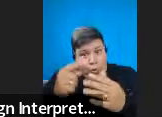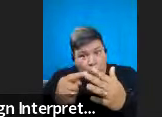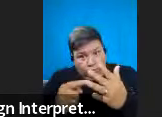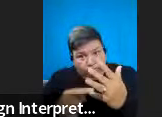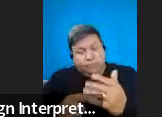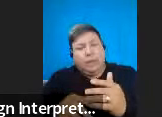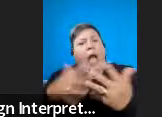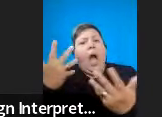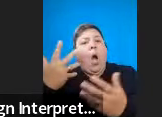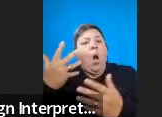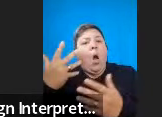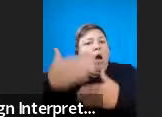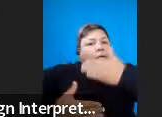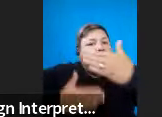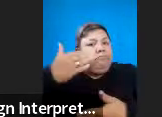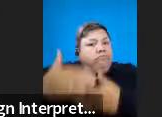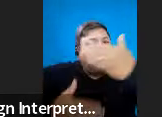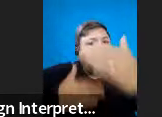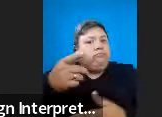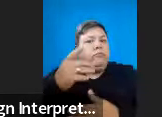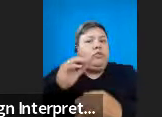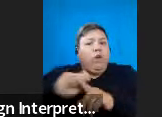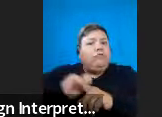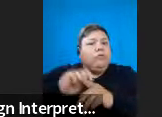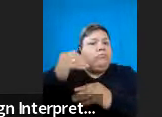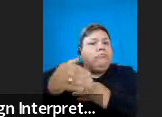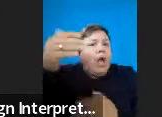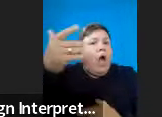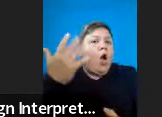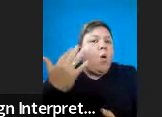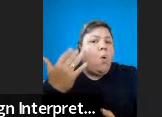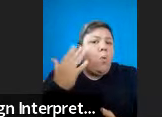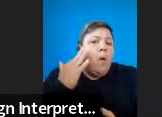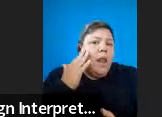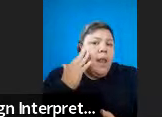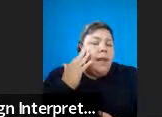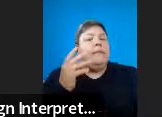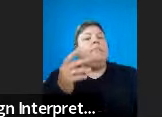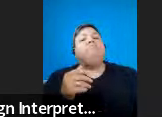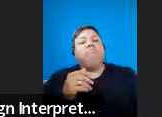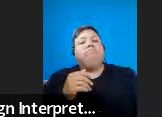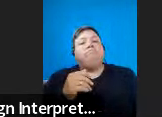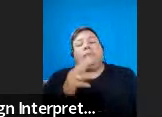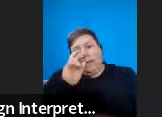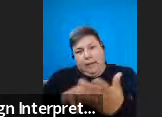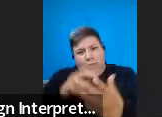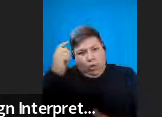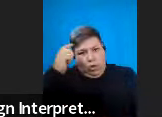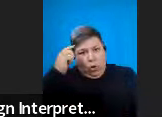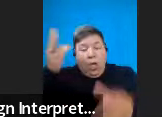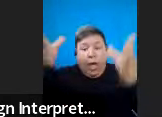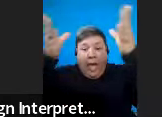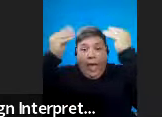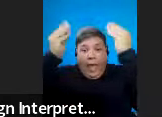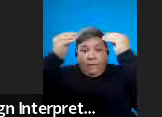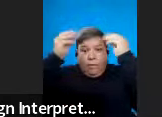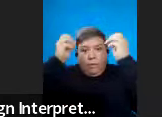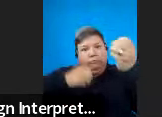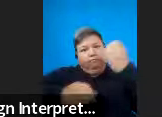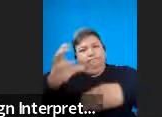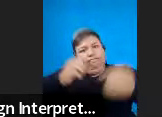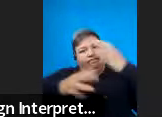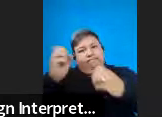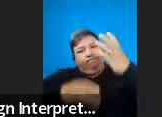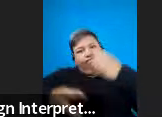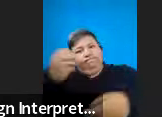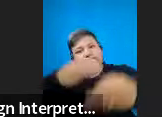often? And you can share with us then how effective is that. Information exchange and confidentiality is also key, because